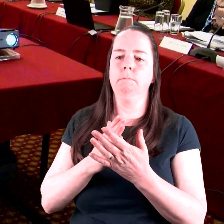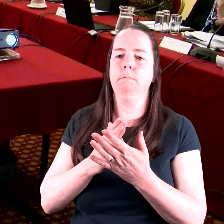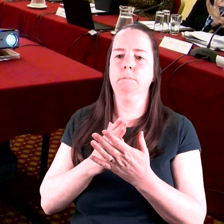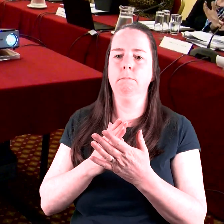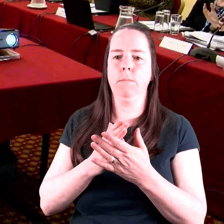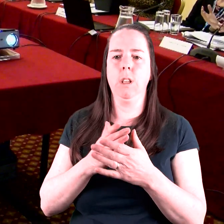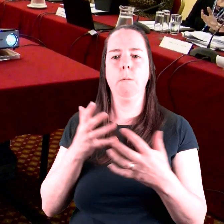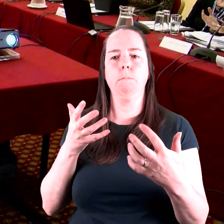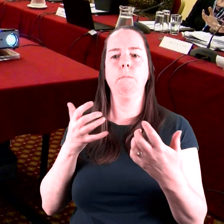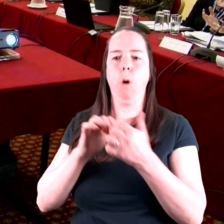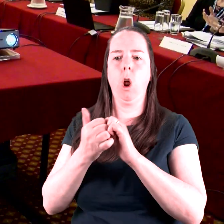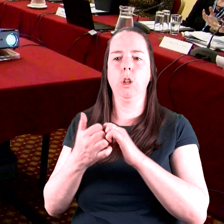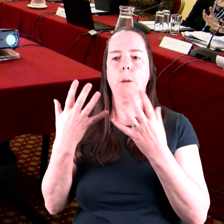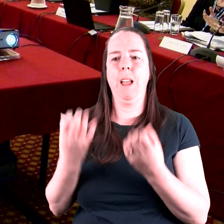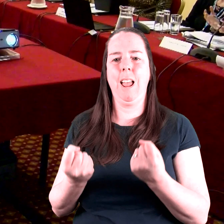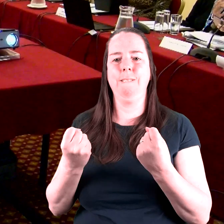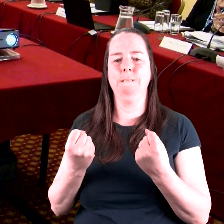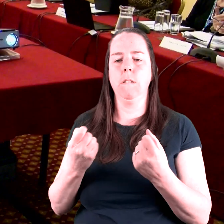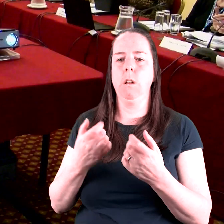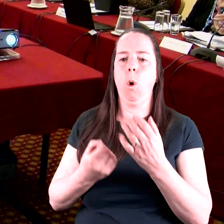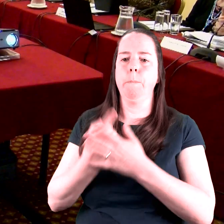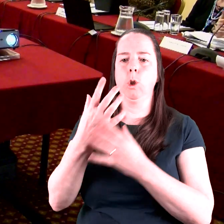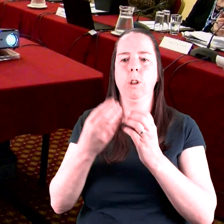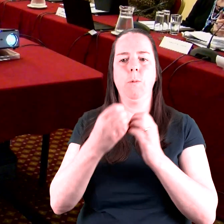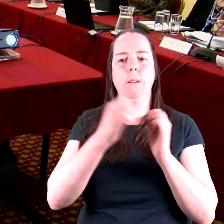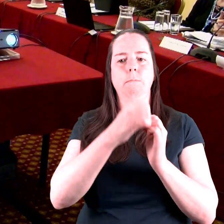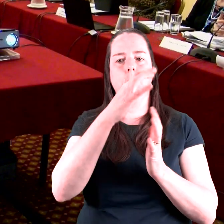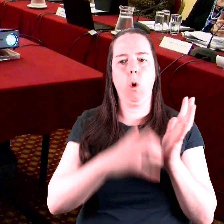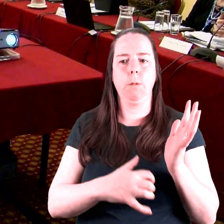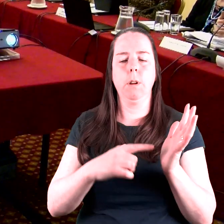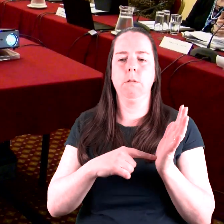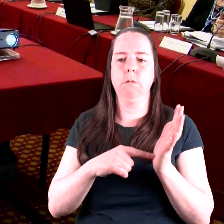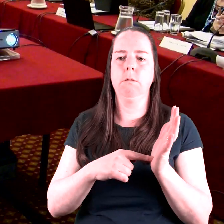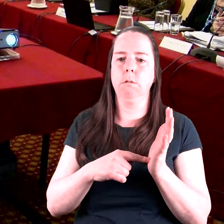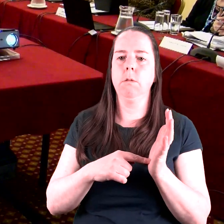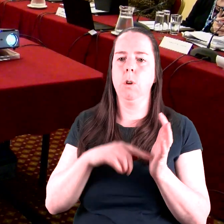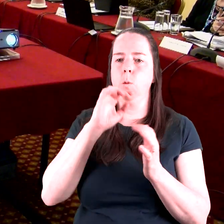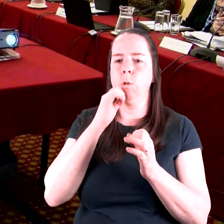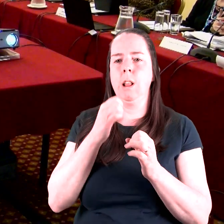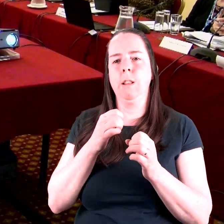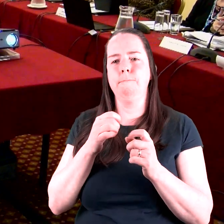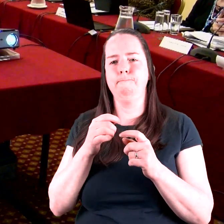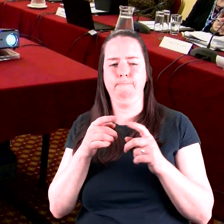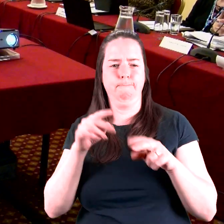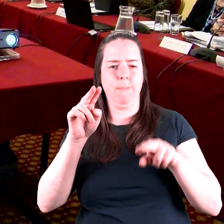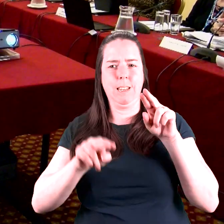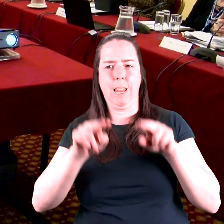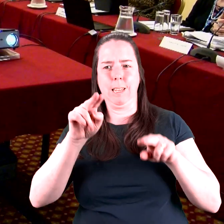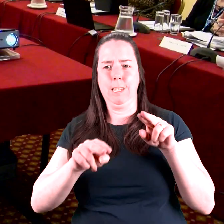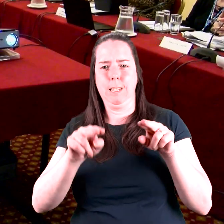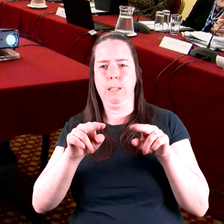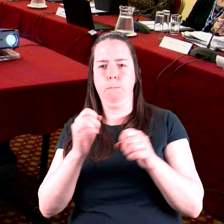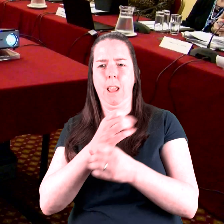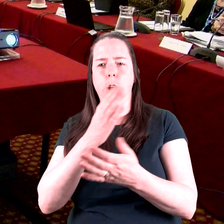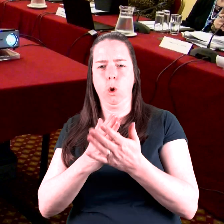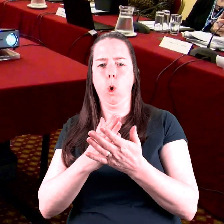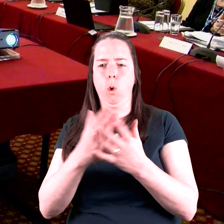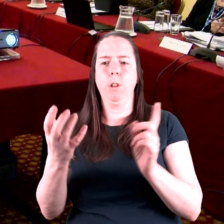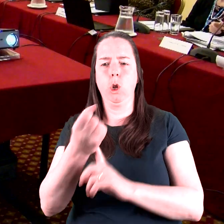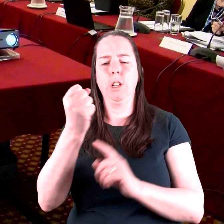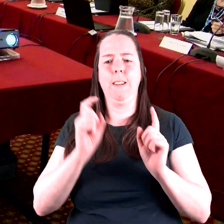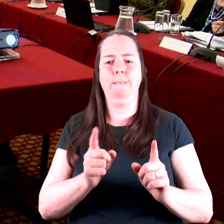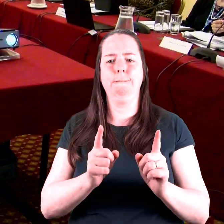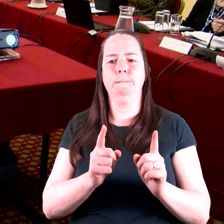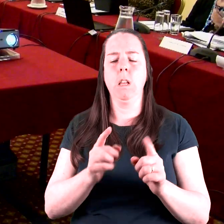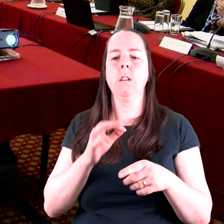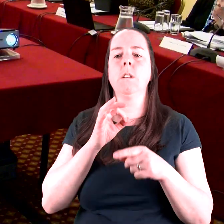this kind of partnership we've got now and the opportunity with this document will really be, a good test of making